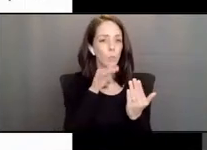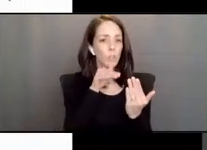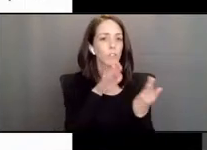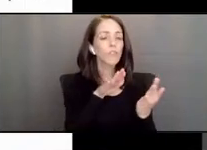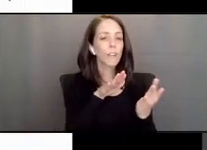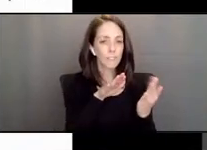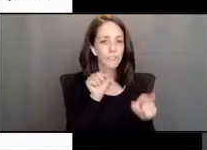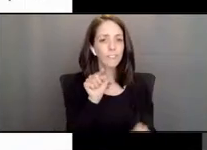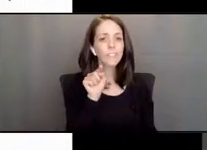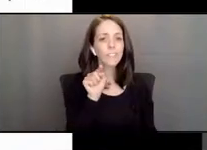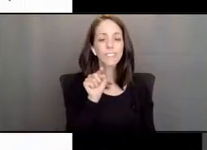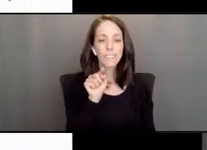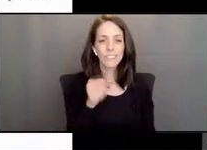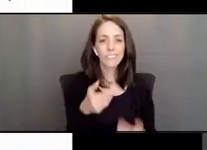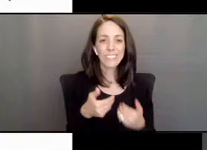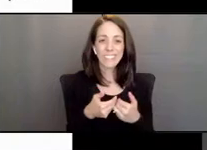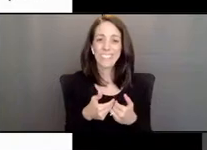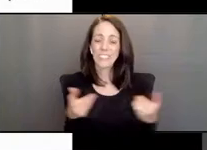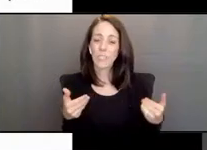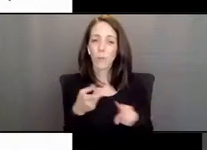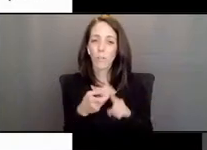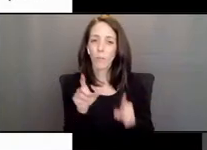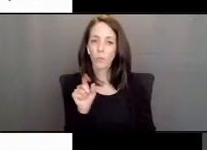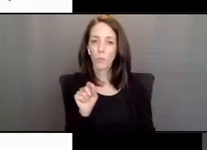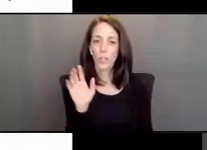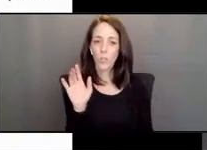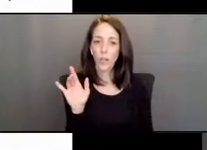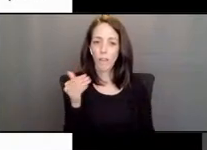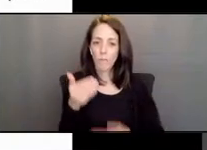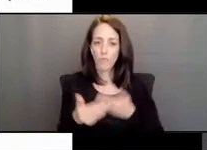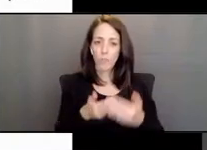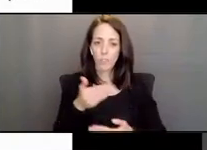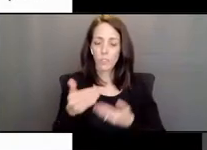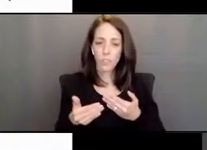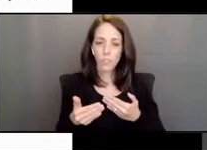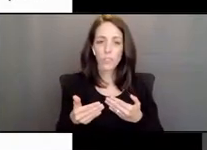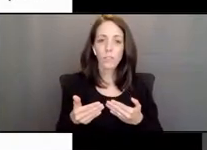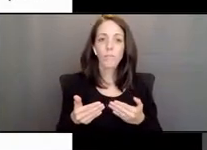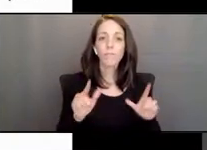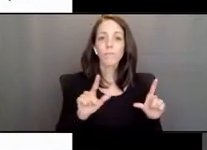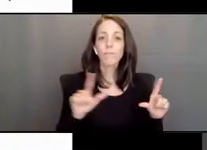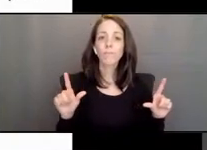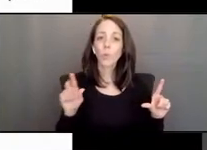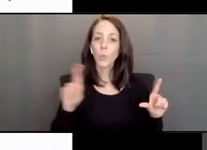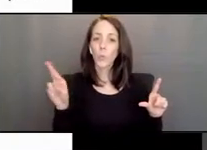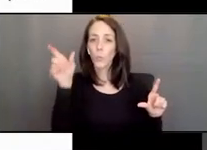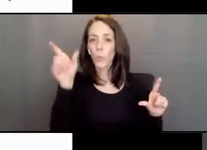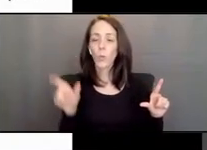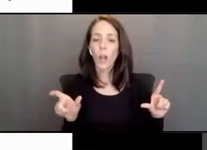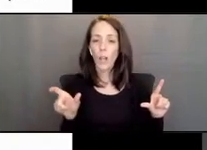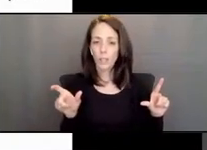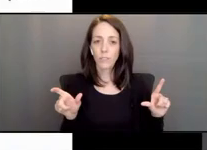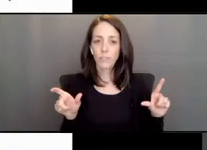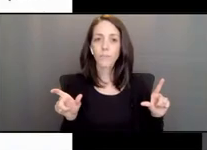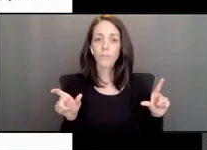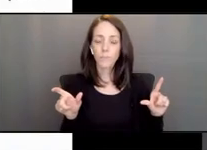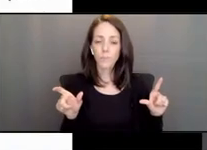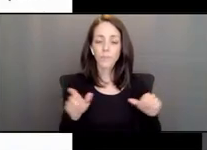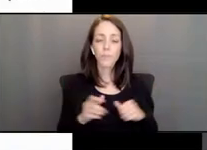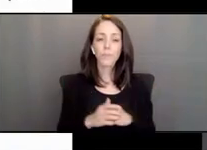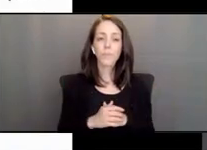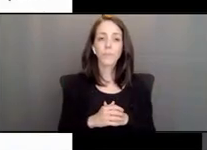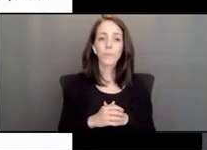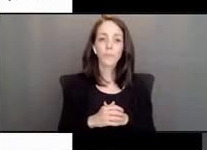OHSU 2025 process. Moving to the right, we combined the well-being and workload objectives into a